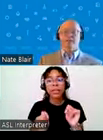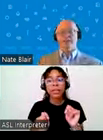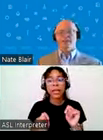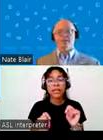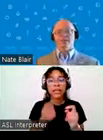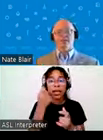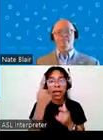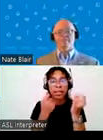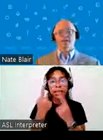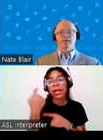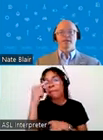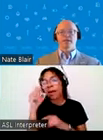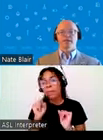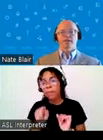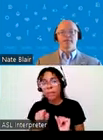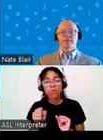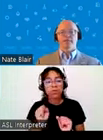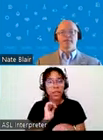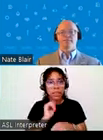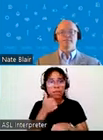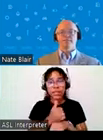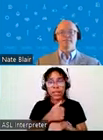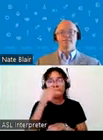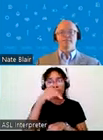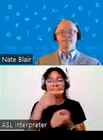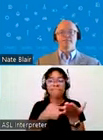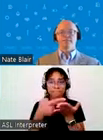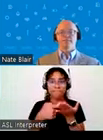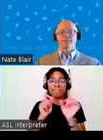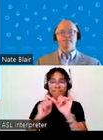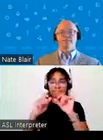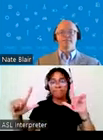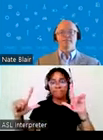modeling and this analysis. Next slide, please.